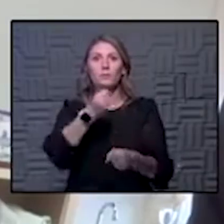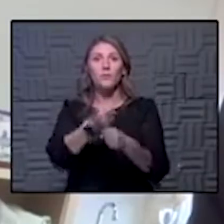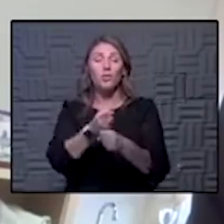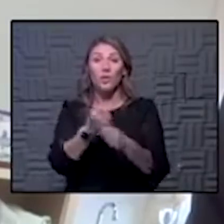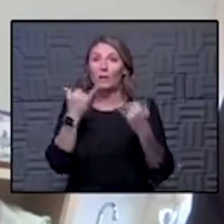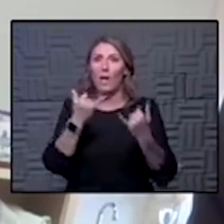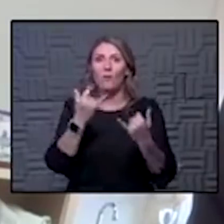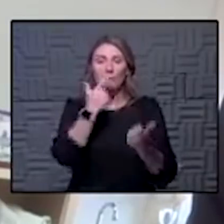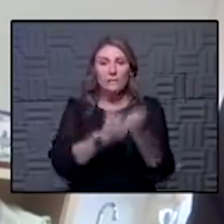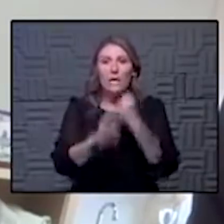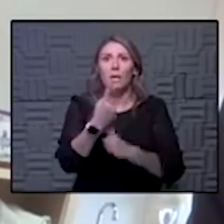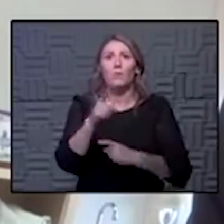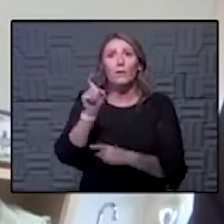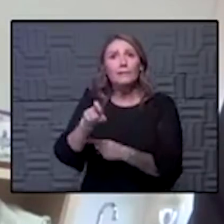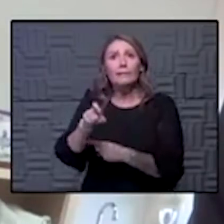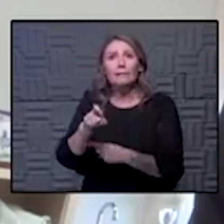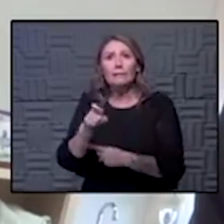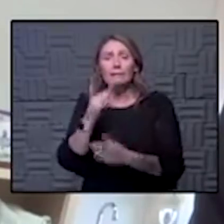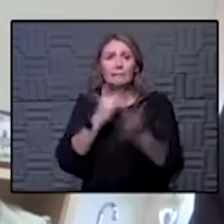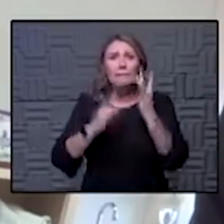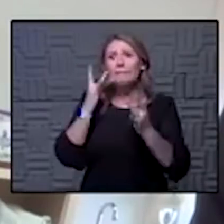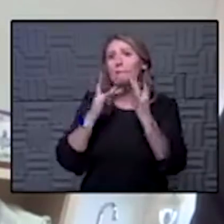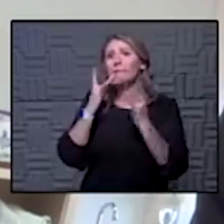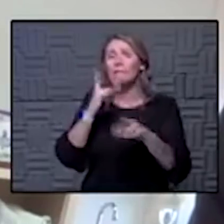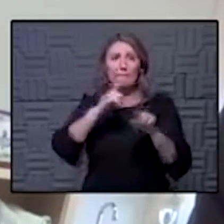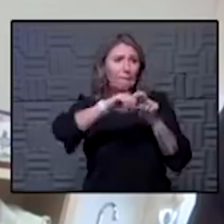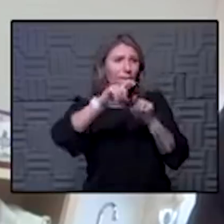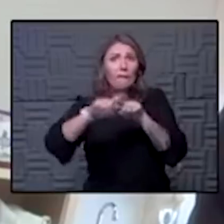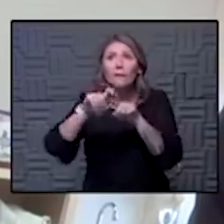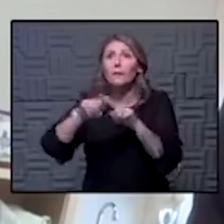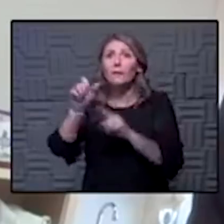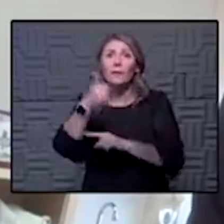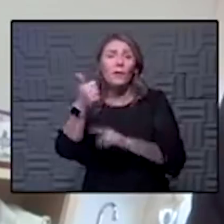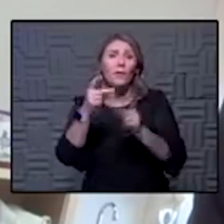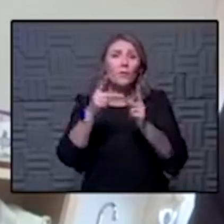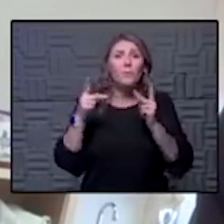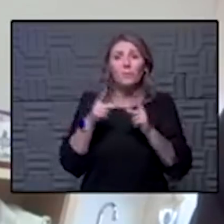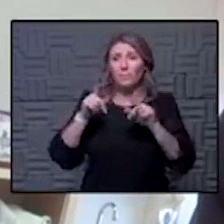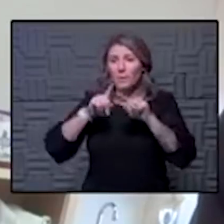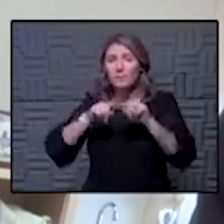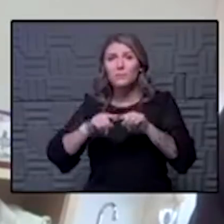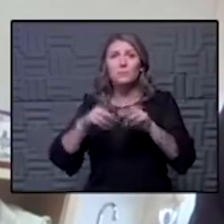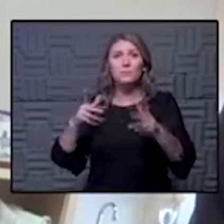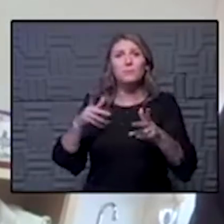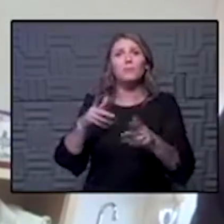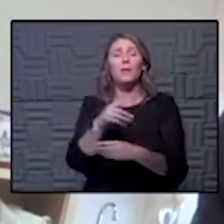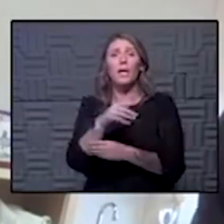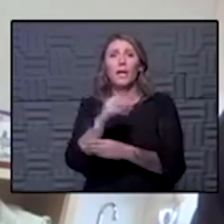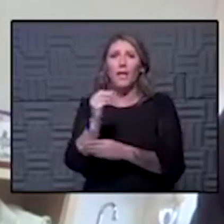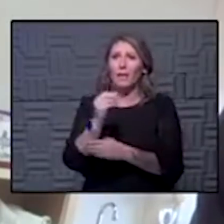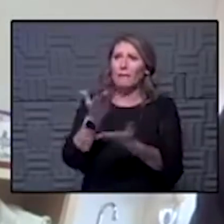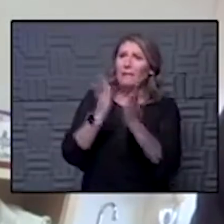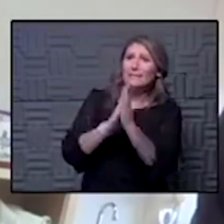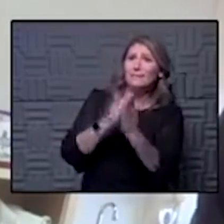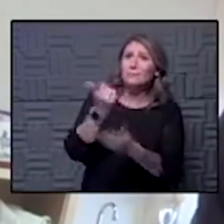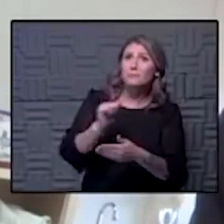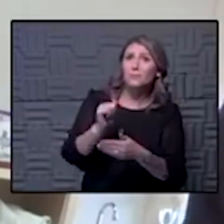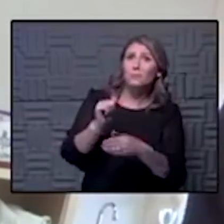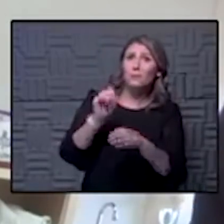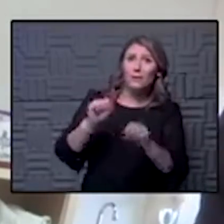deck. And they are actually making calls to other Ascension-based hospitals asking if they have anybody to send.